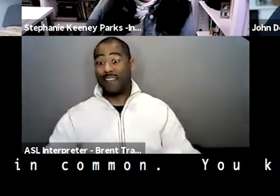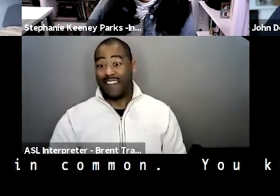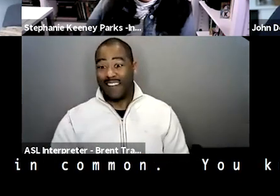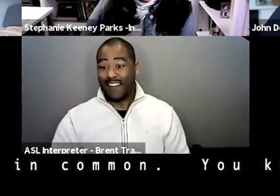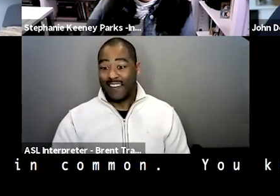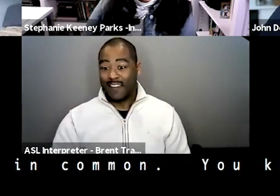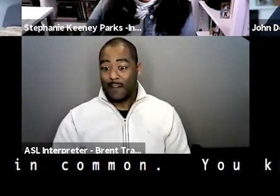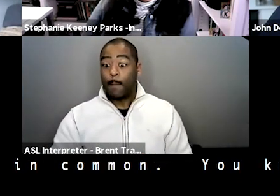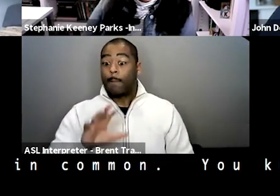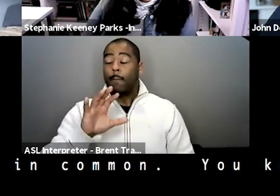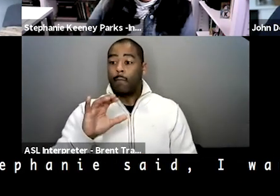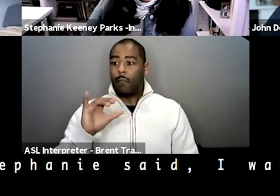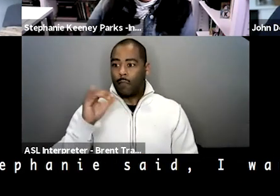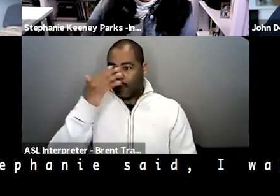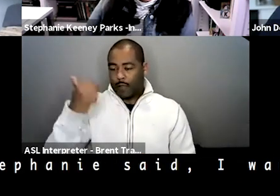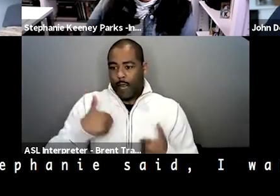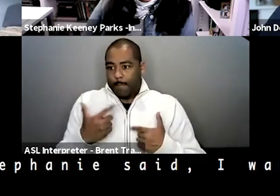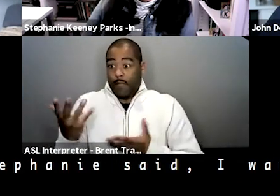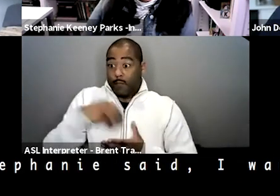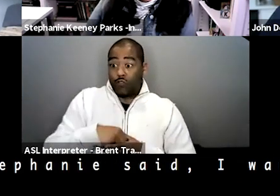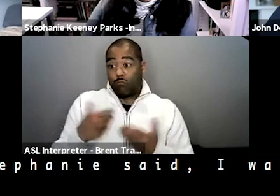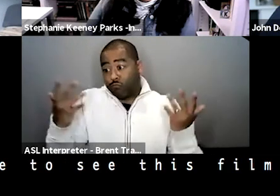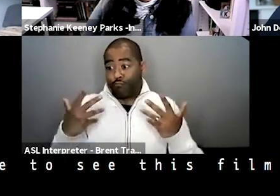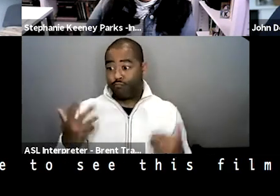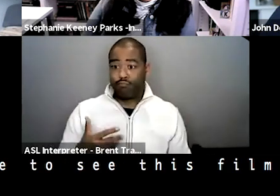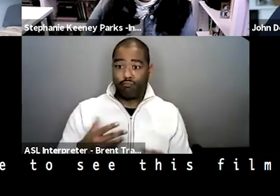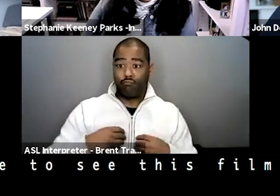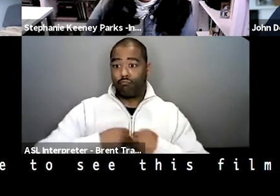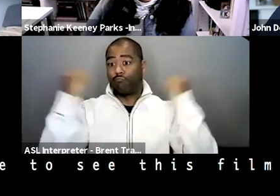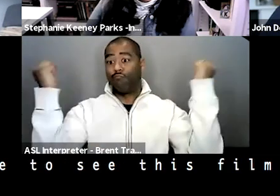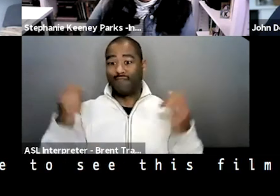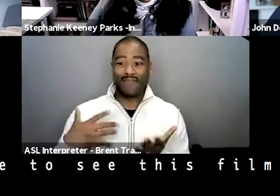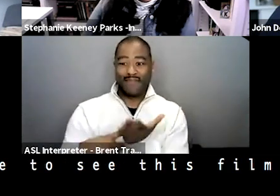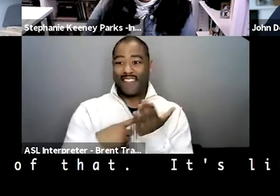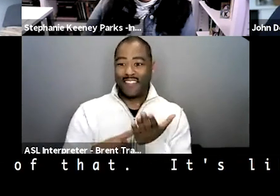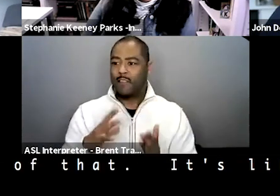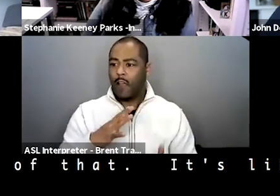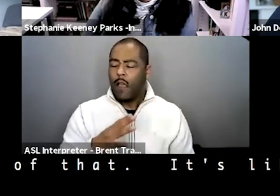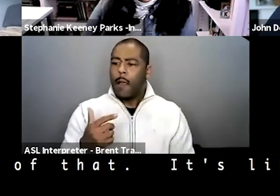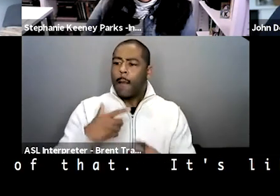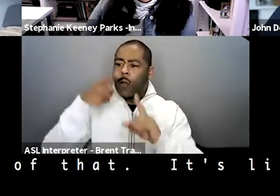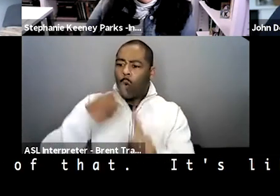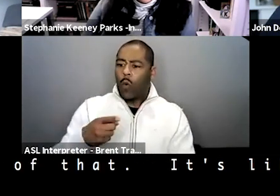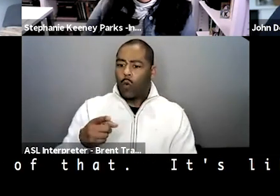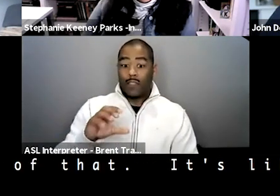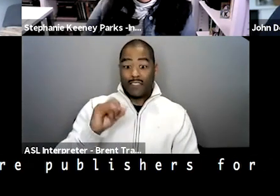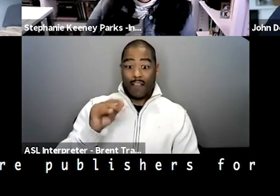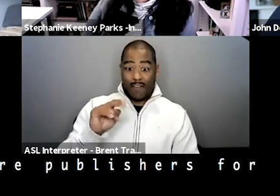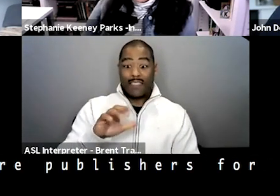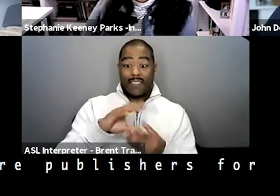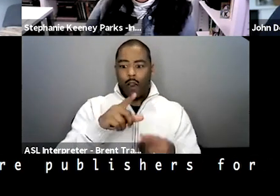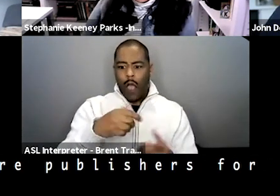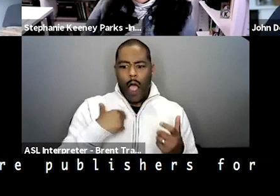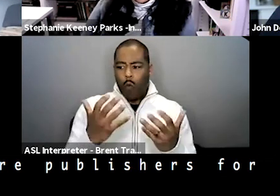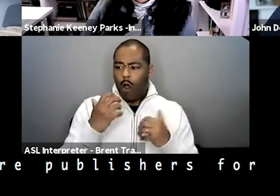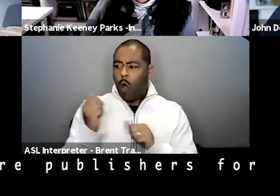things that we have in common. And, you know, like Stephanie said, I want everyone to see this film because of that. It's